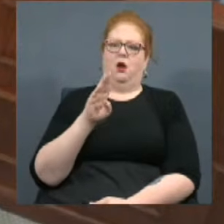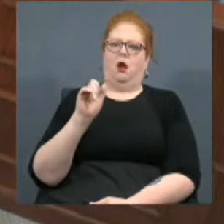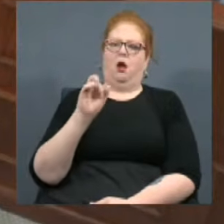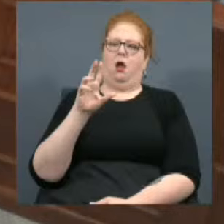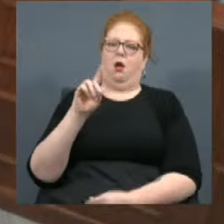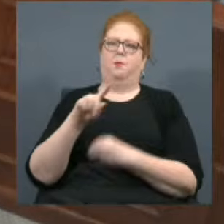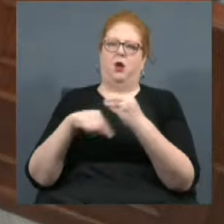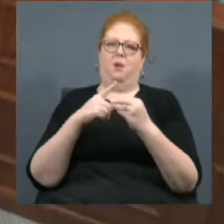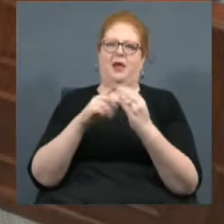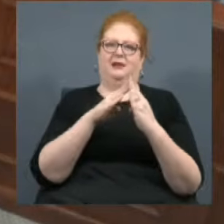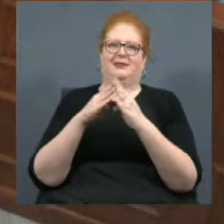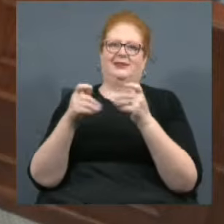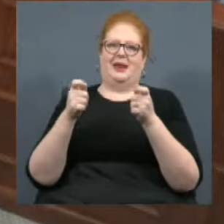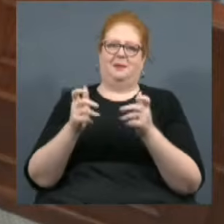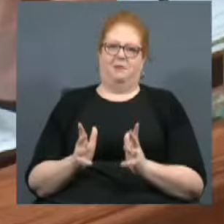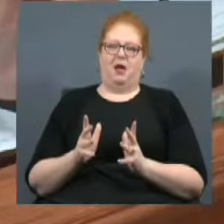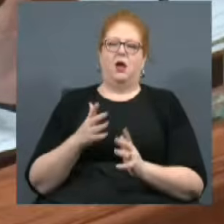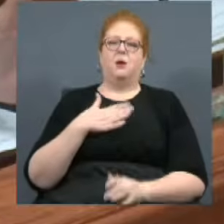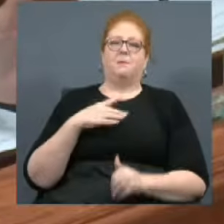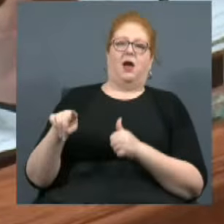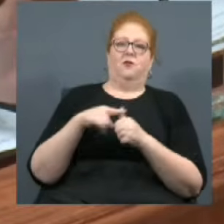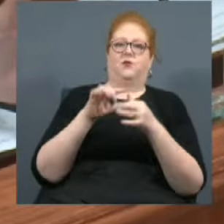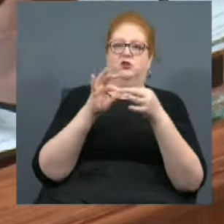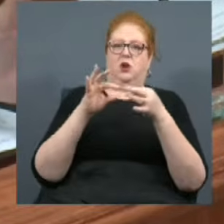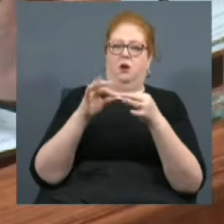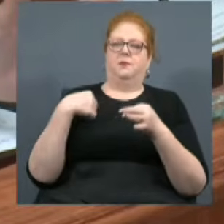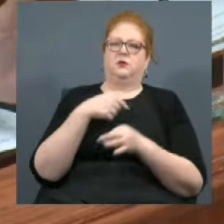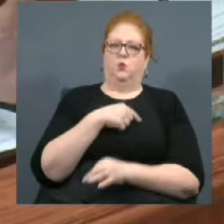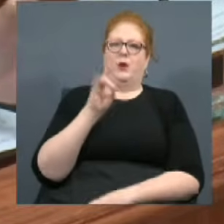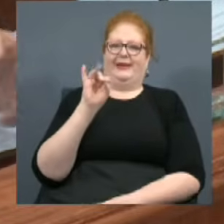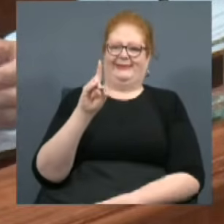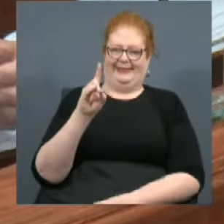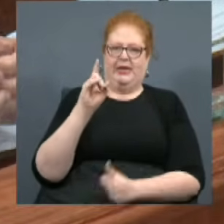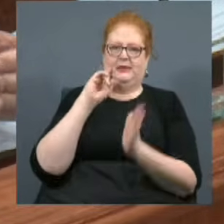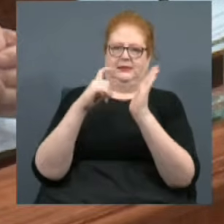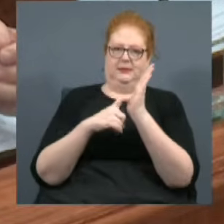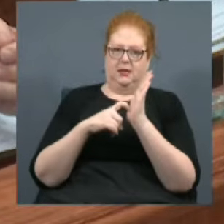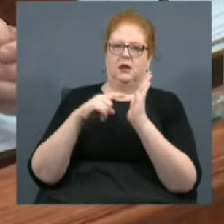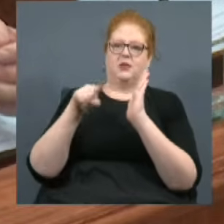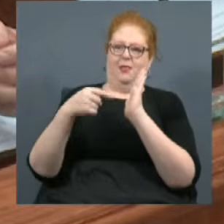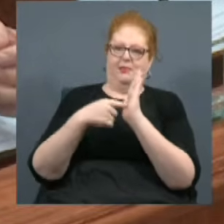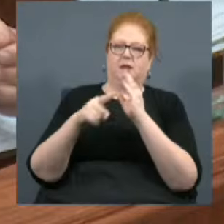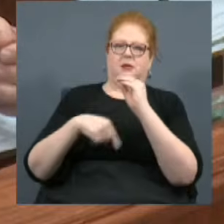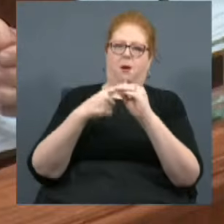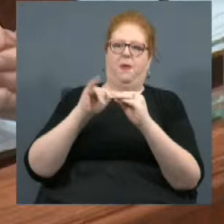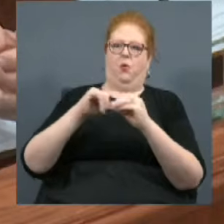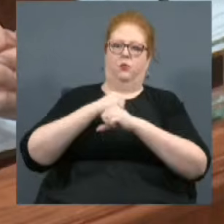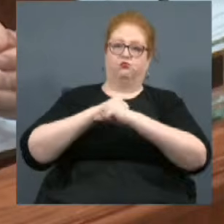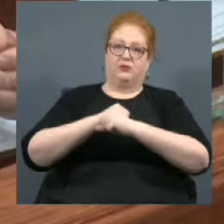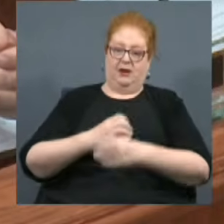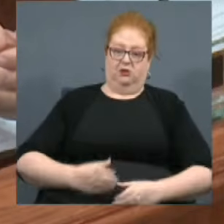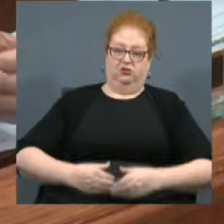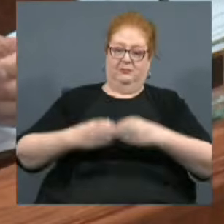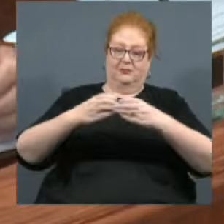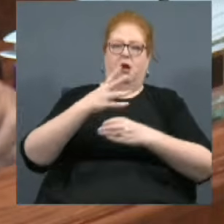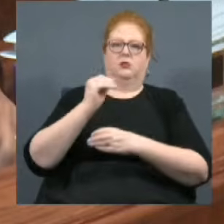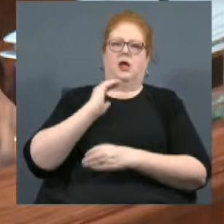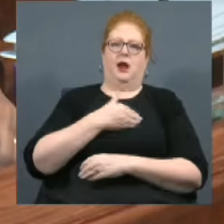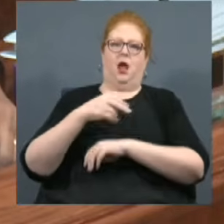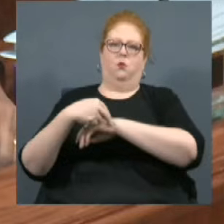comment was, we have discovered this about these protection cells and these bridges, and it has to be addressed.